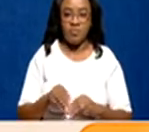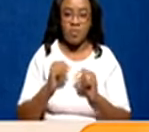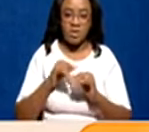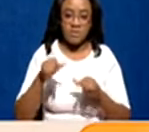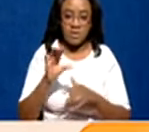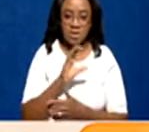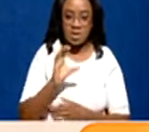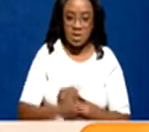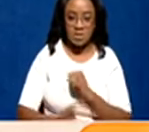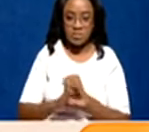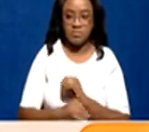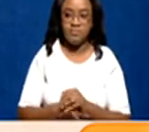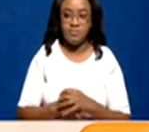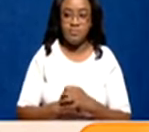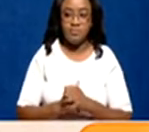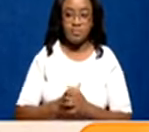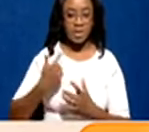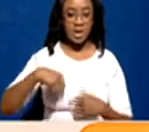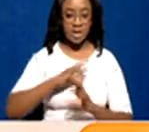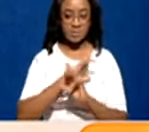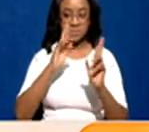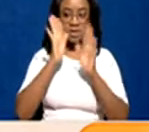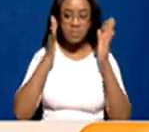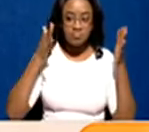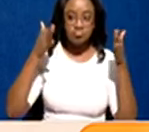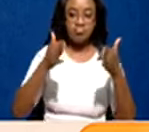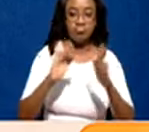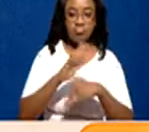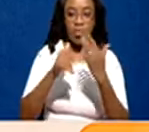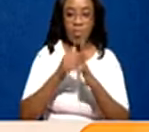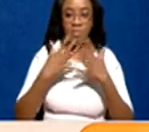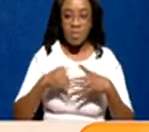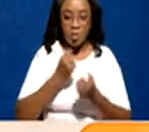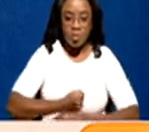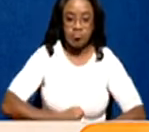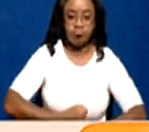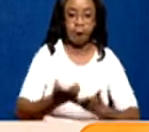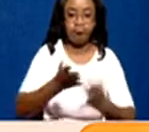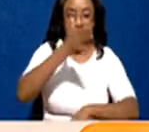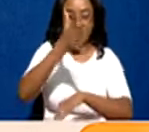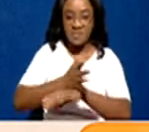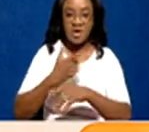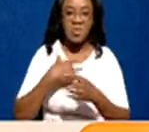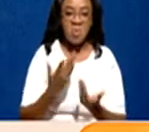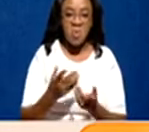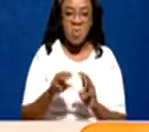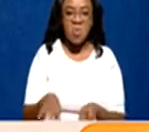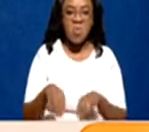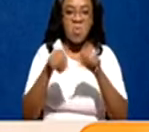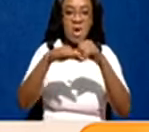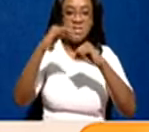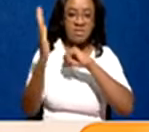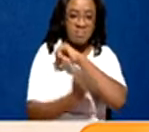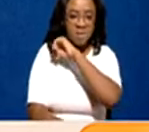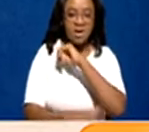Raining on all individuals who are distributors of fake or counterfeit seeds